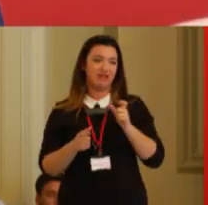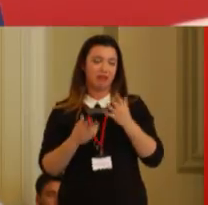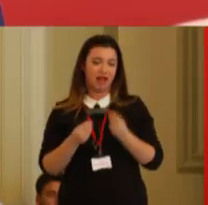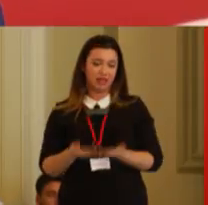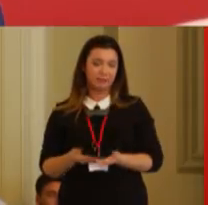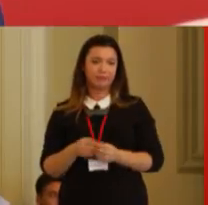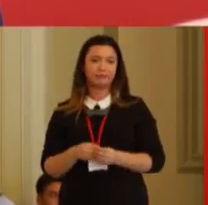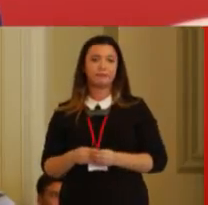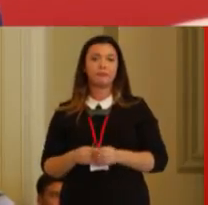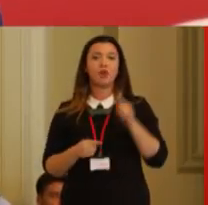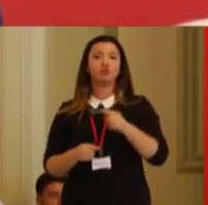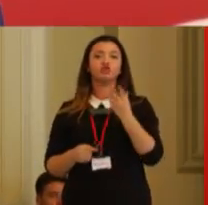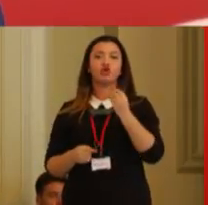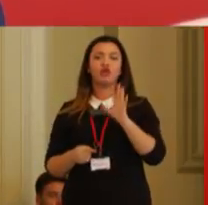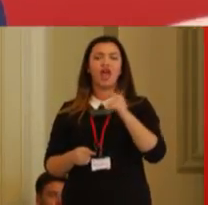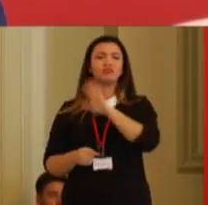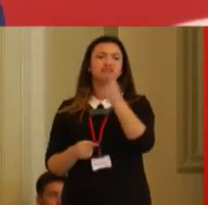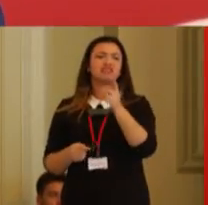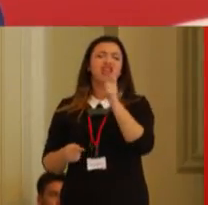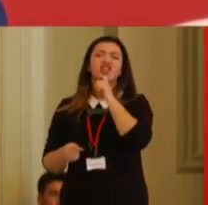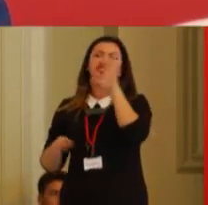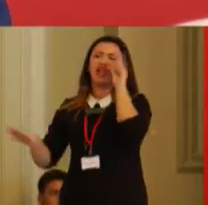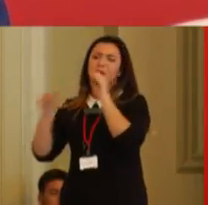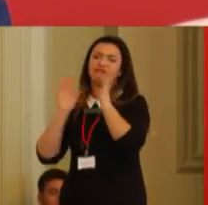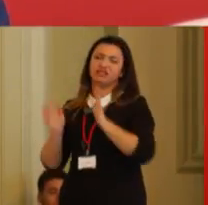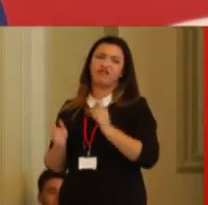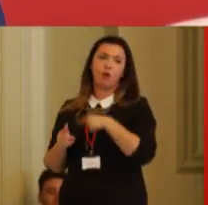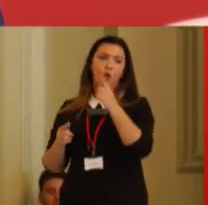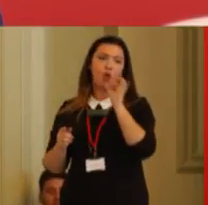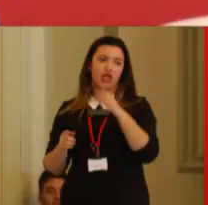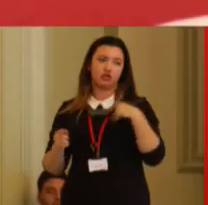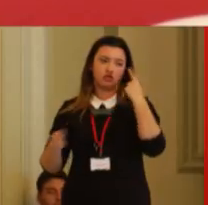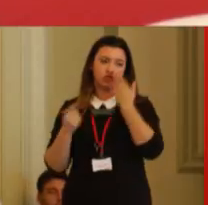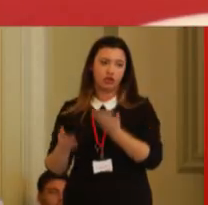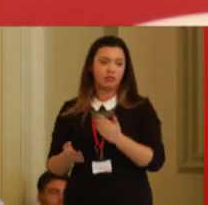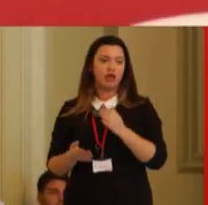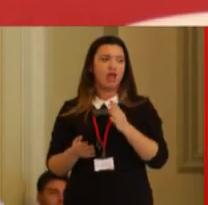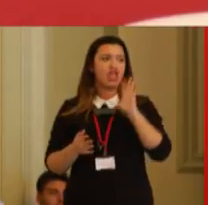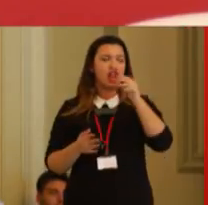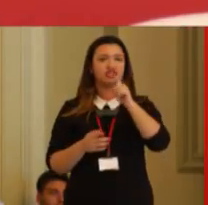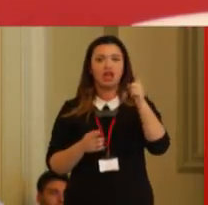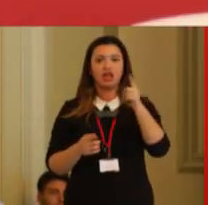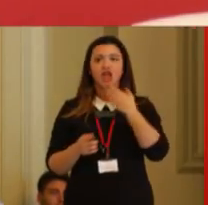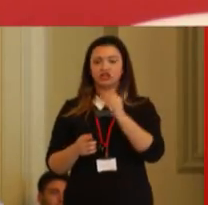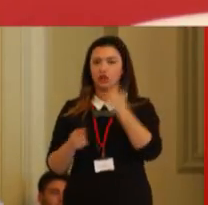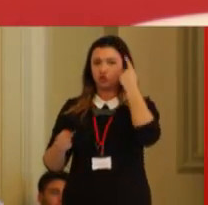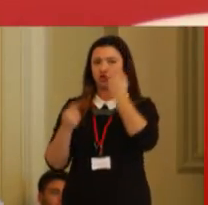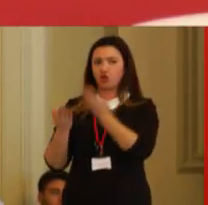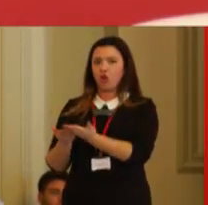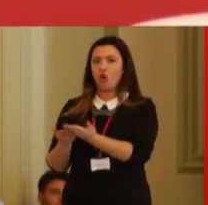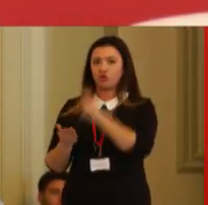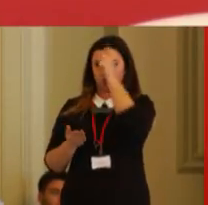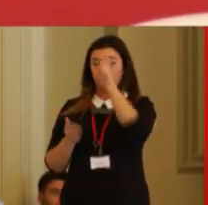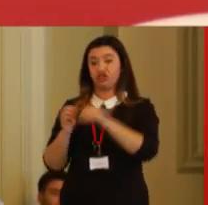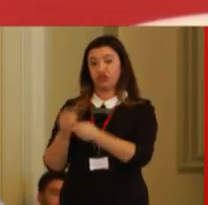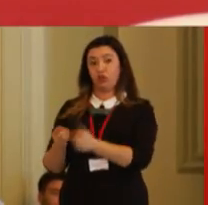you ask them? Do they really have a plan? I think this is delusional. So discovering that this is a delusion, because the